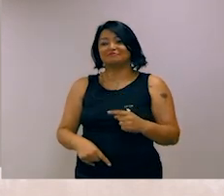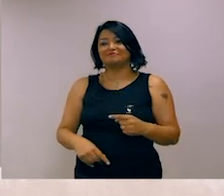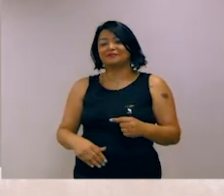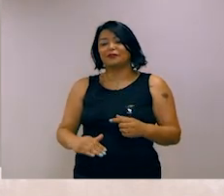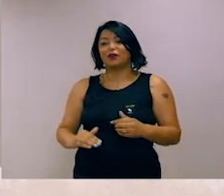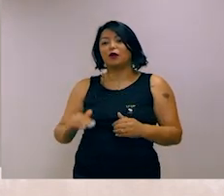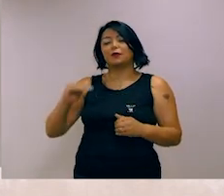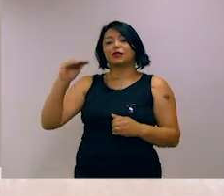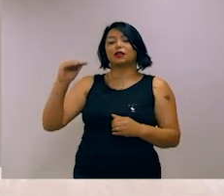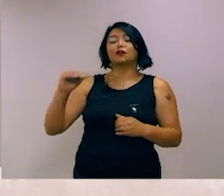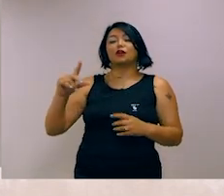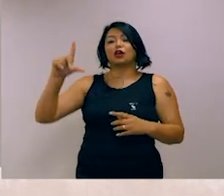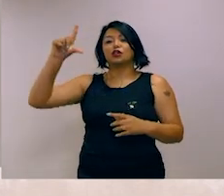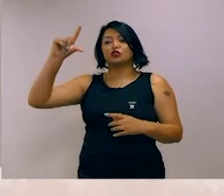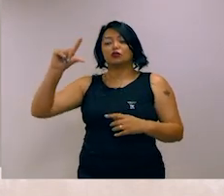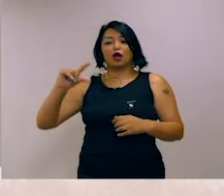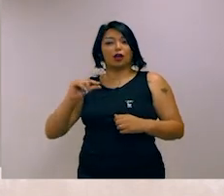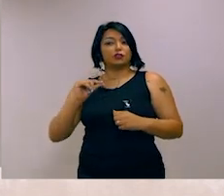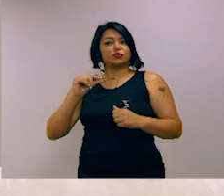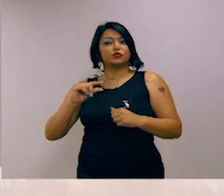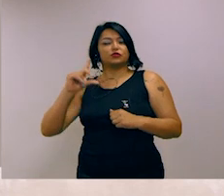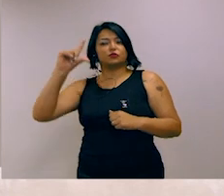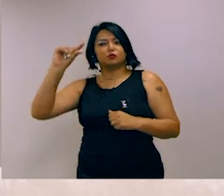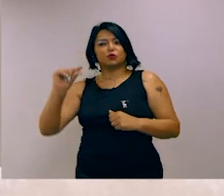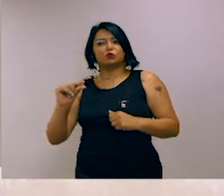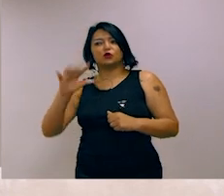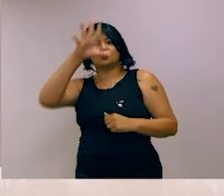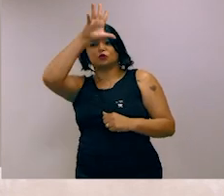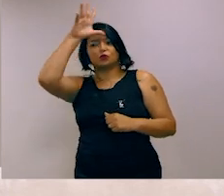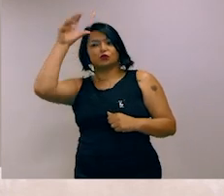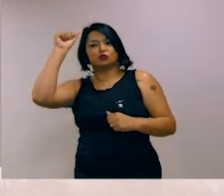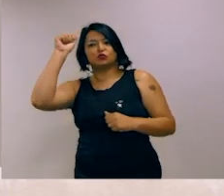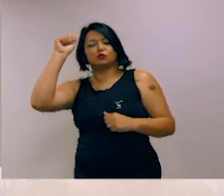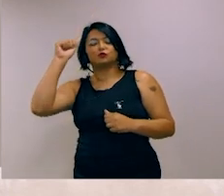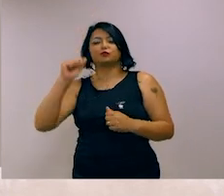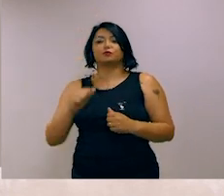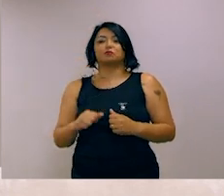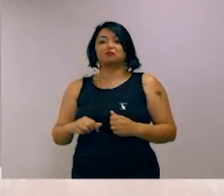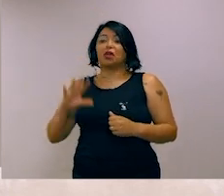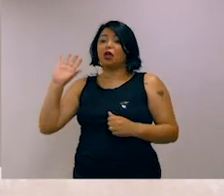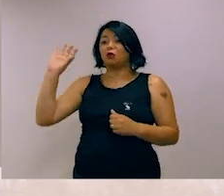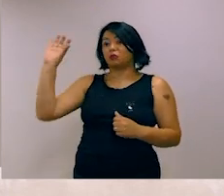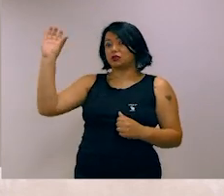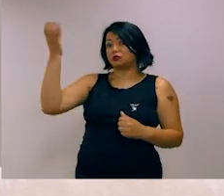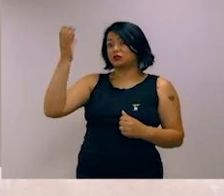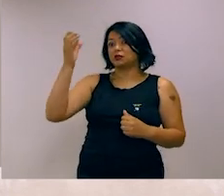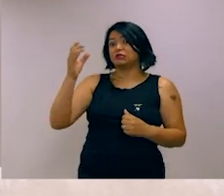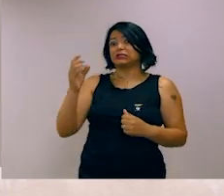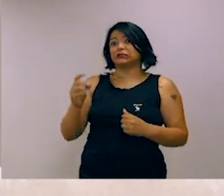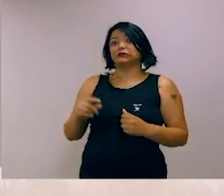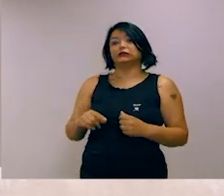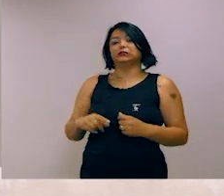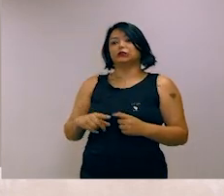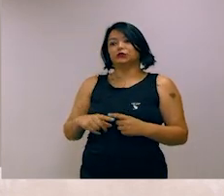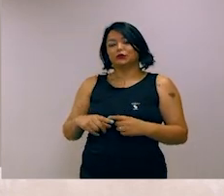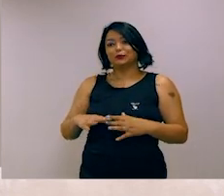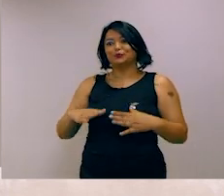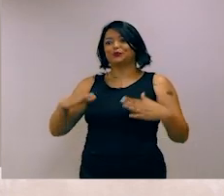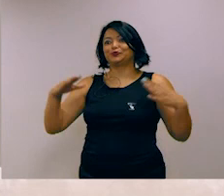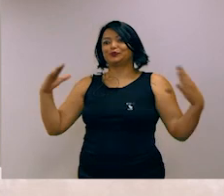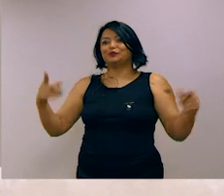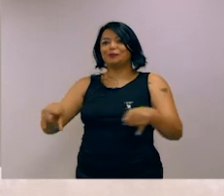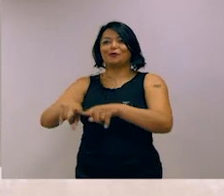somewhat extreme result, extreme solution. But for example, that's what they do in